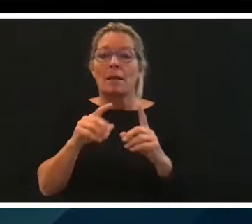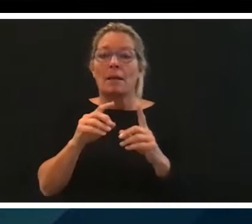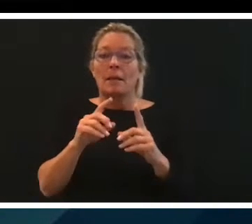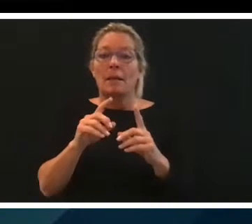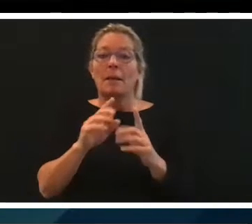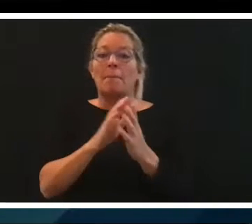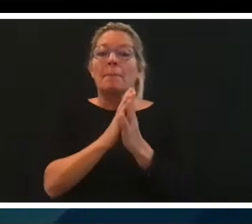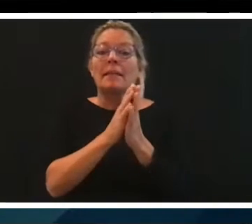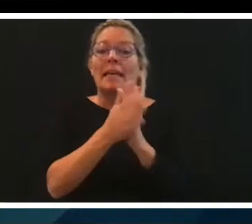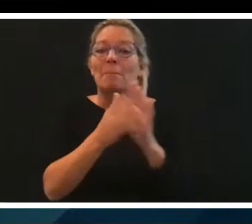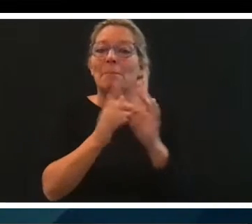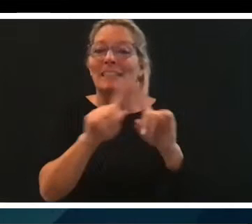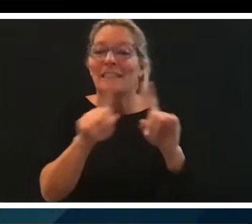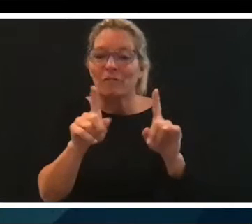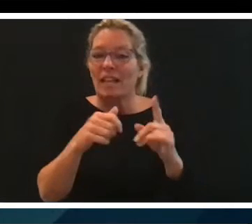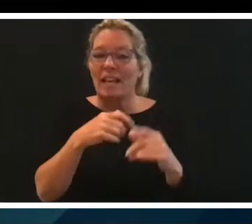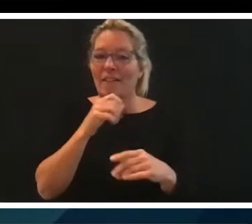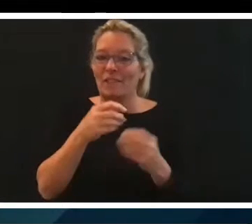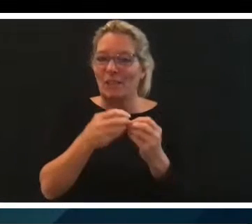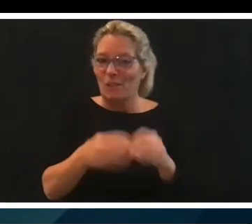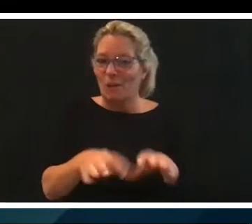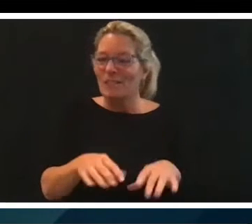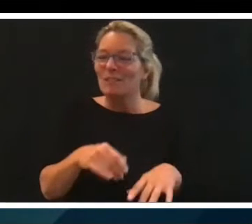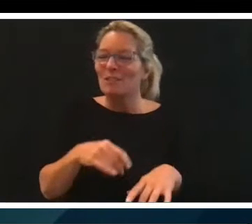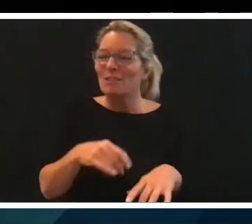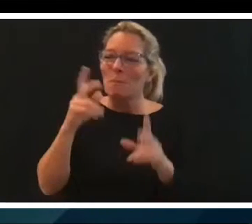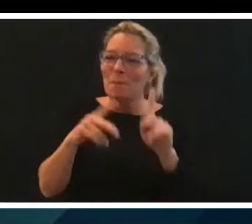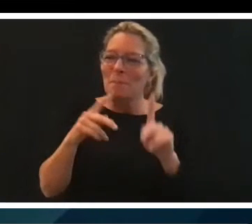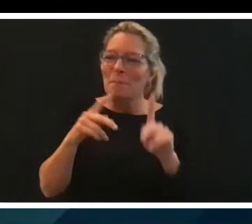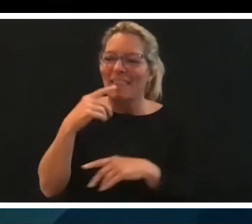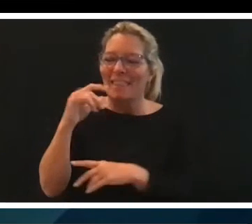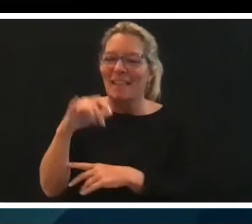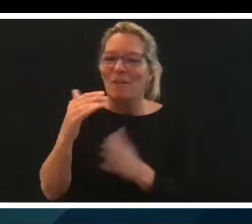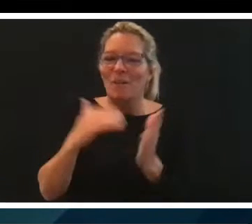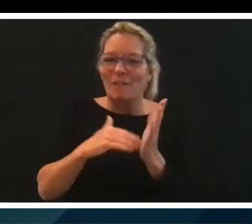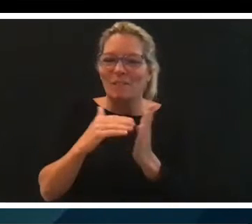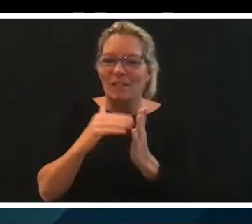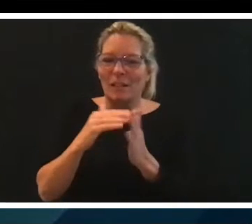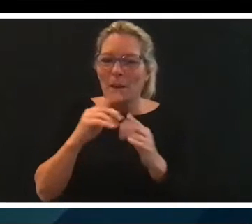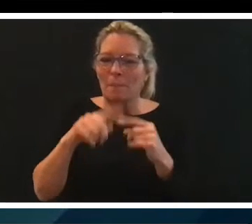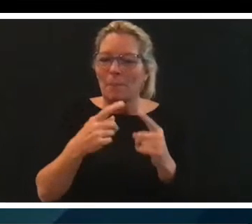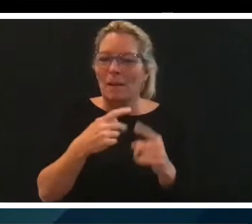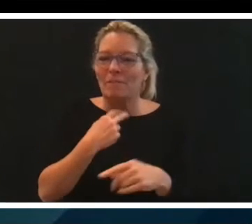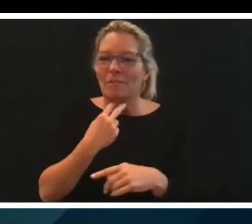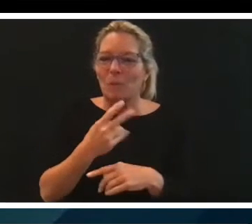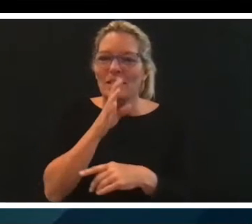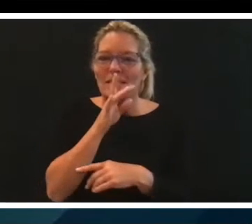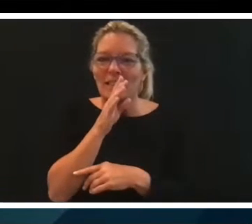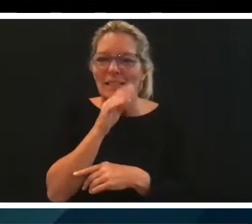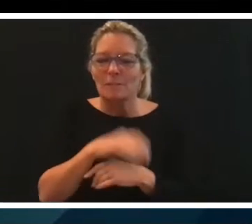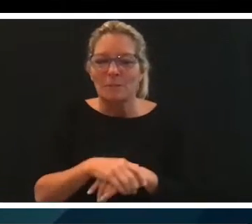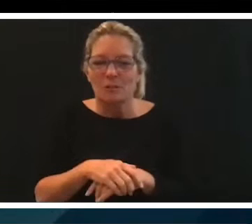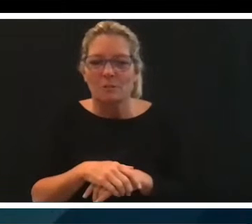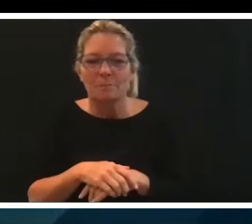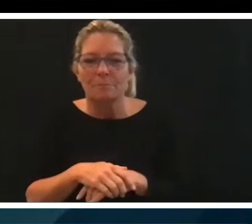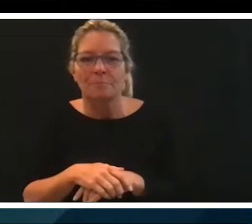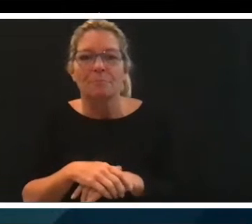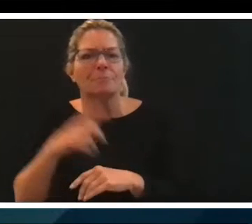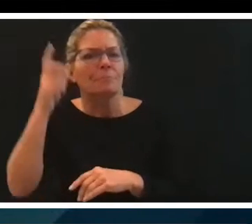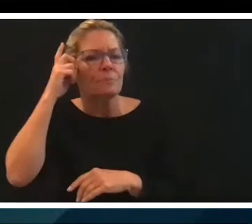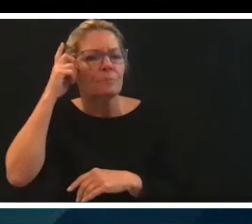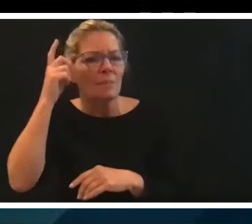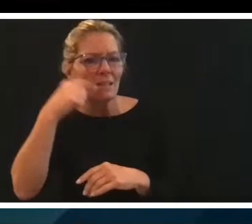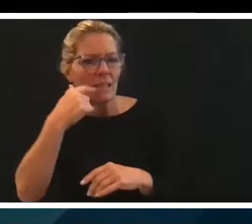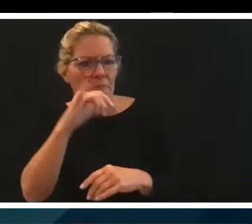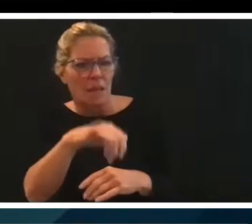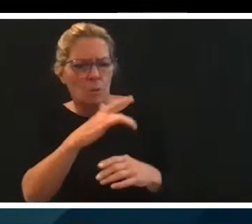yet. So I get that a lot. So you said that that was something early on for you. Was that when